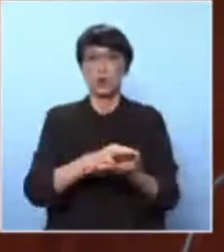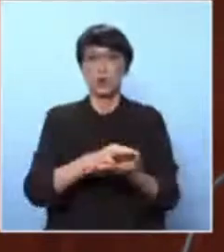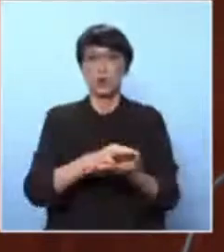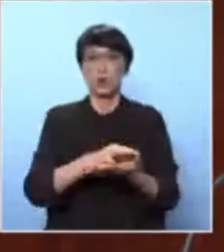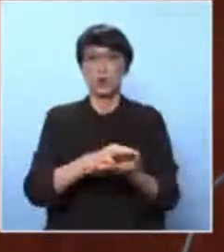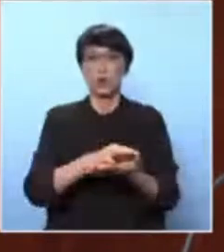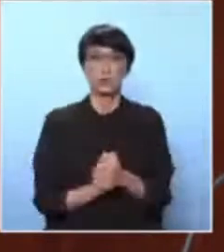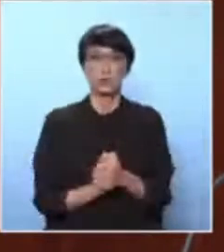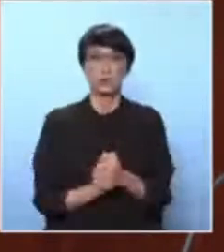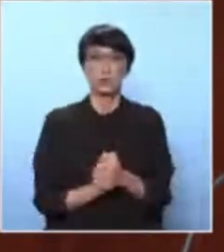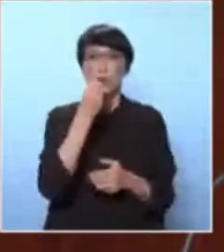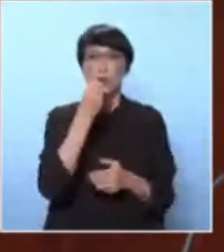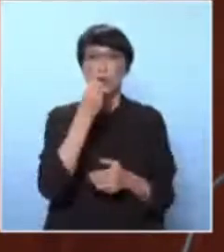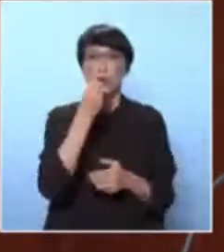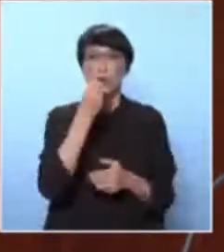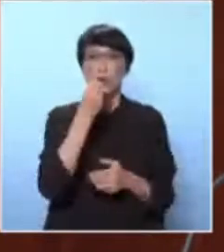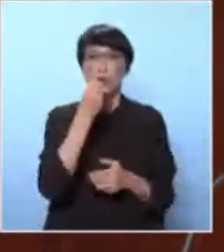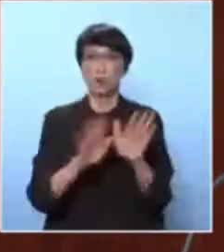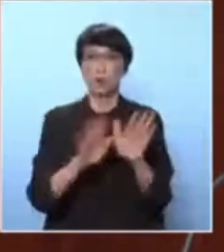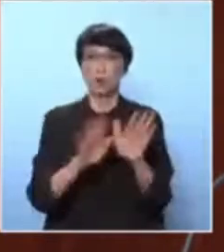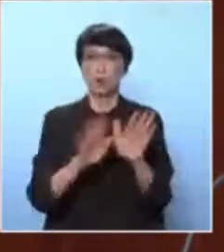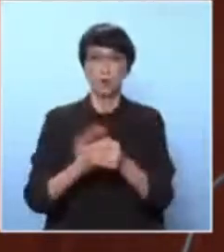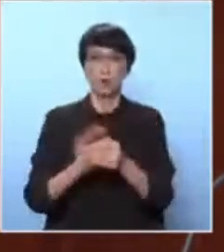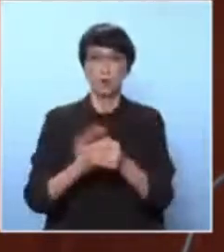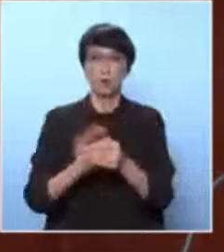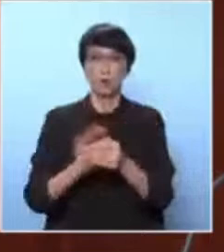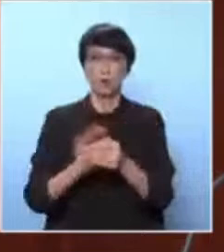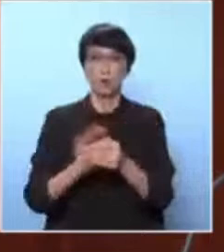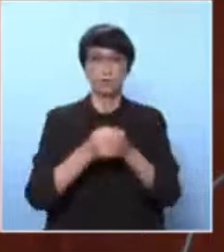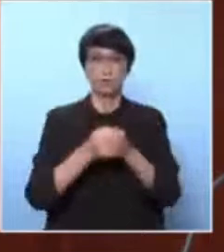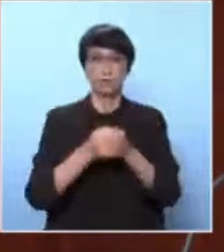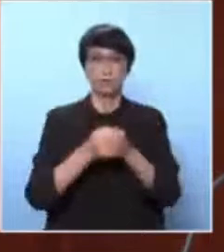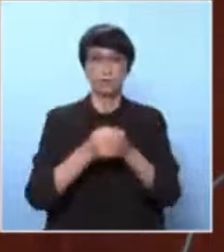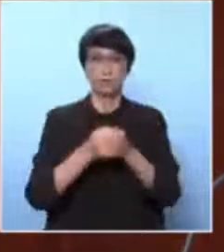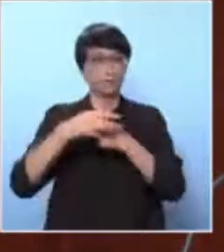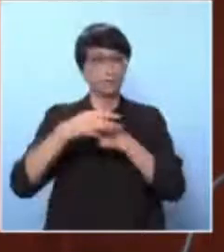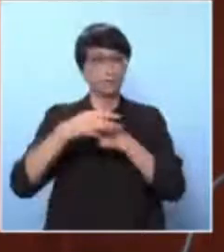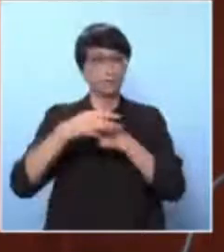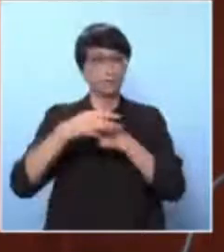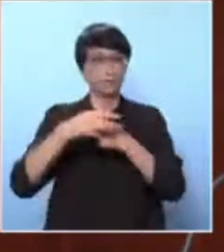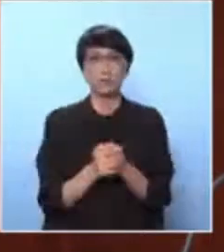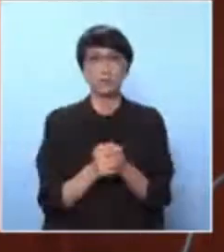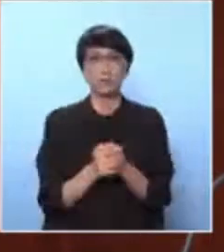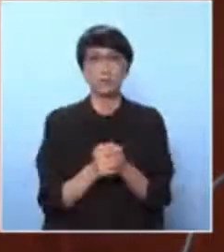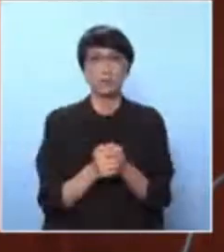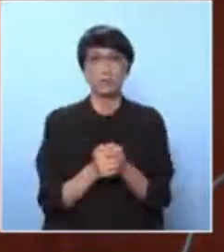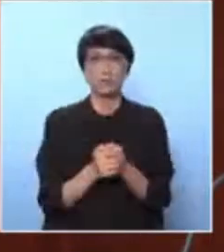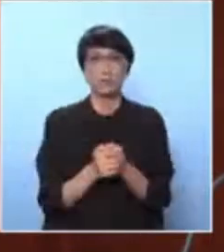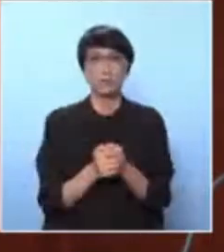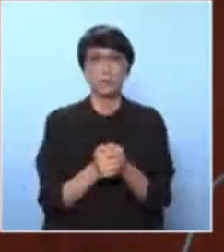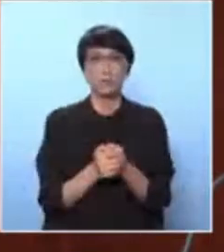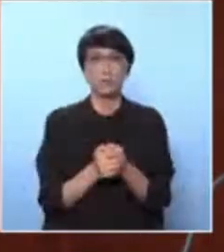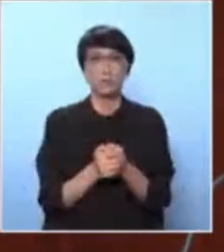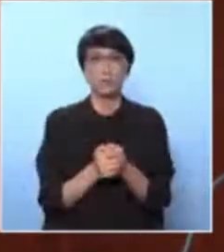services. We will enhance our cooperation with various international maritime organizations, including deepening